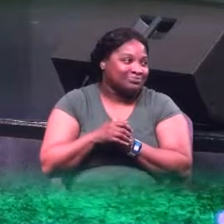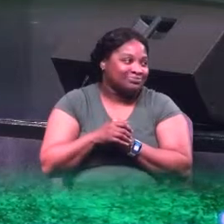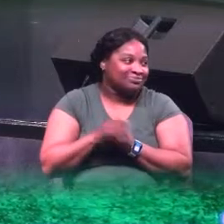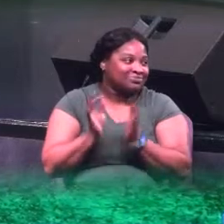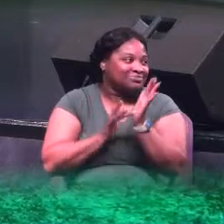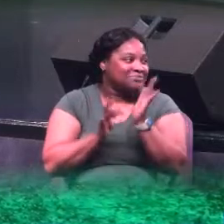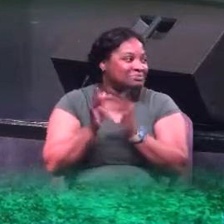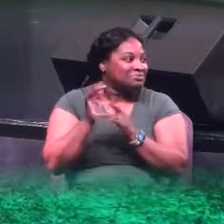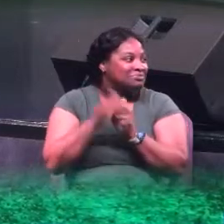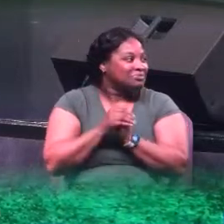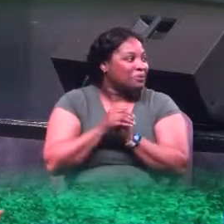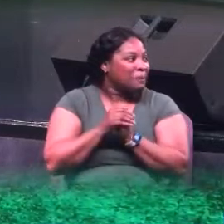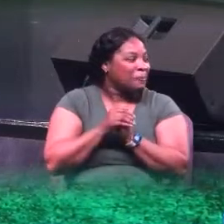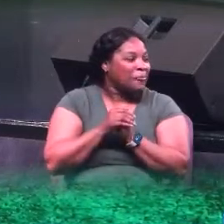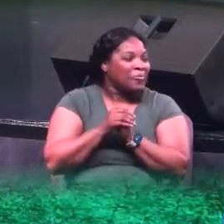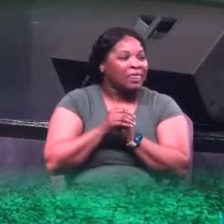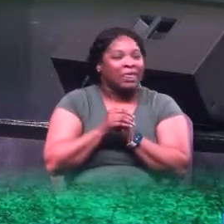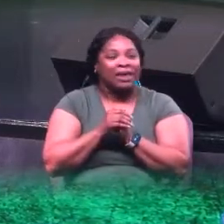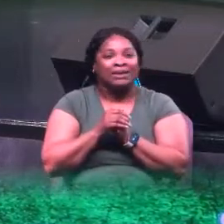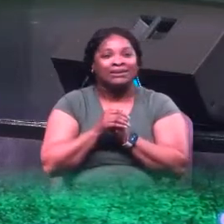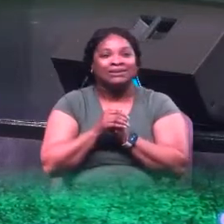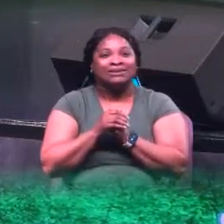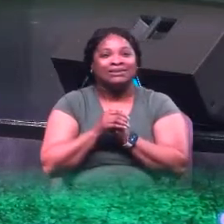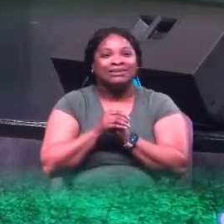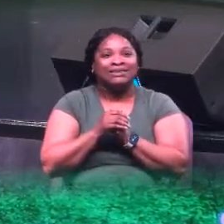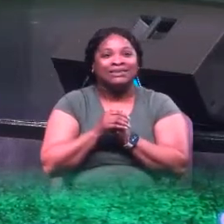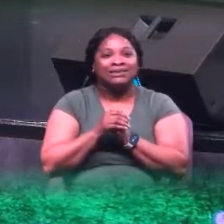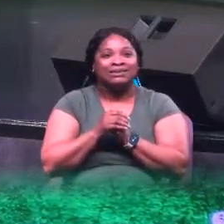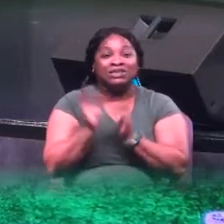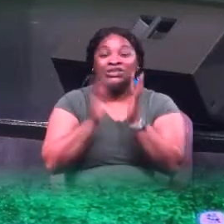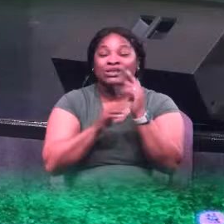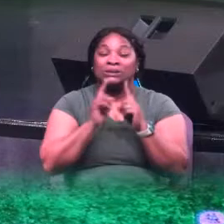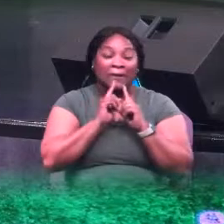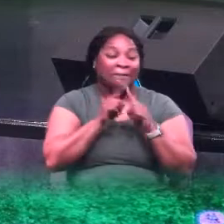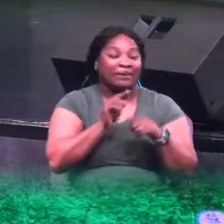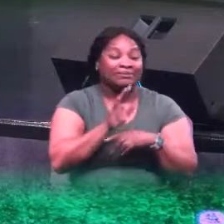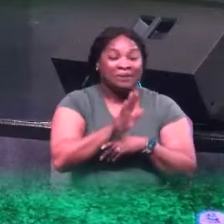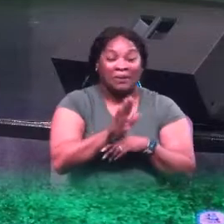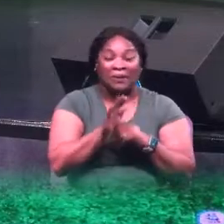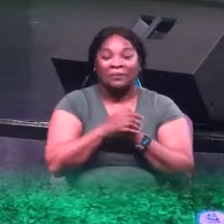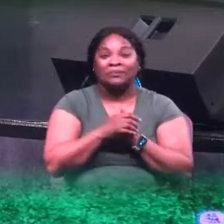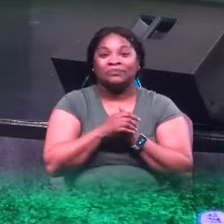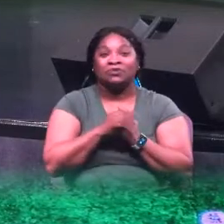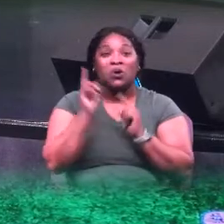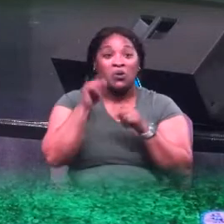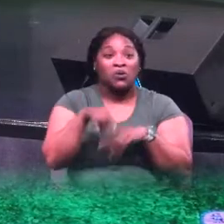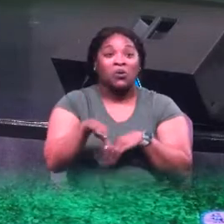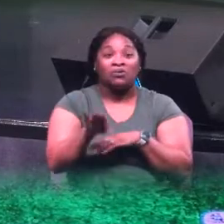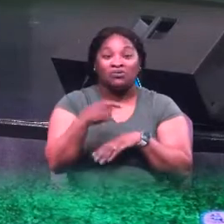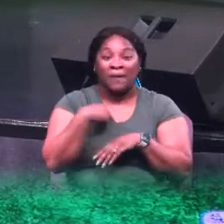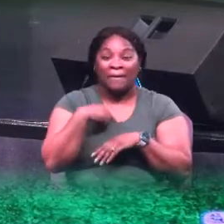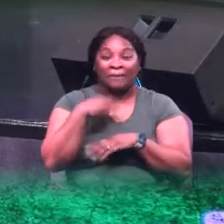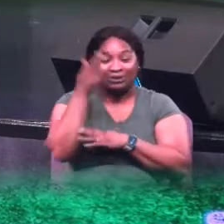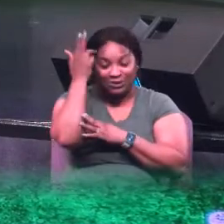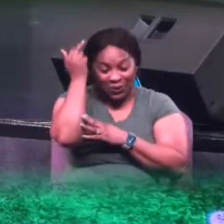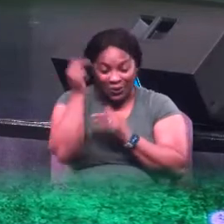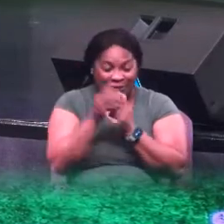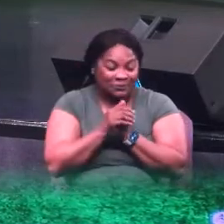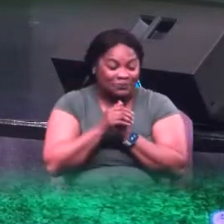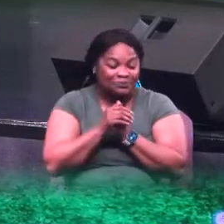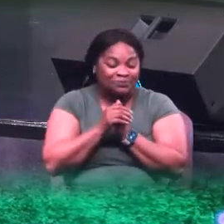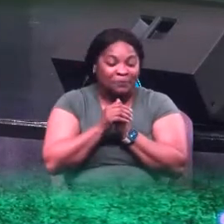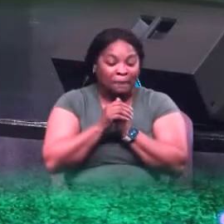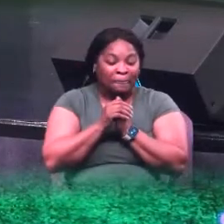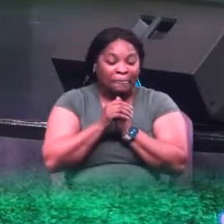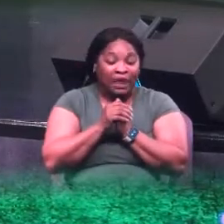Jesus, this is what Jesus does. He commands them, go find me a donkey.